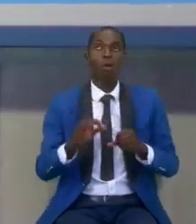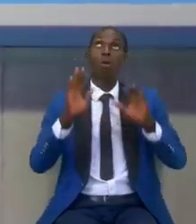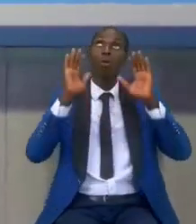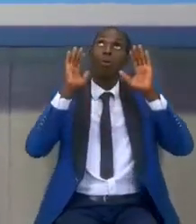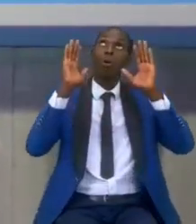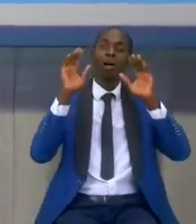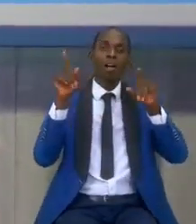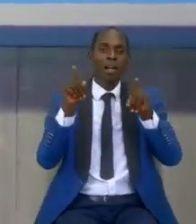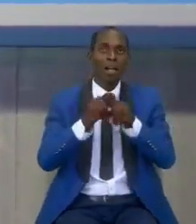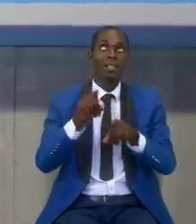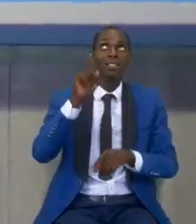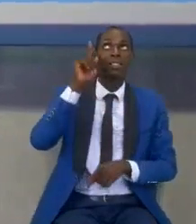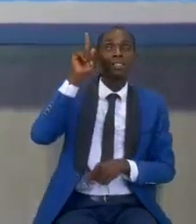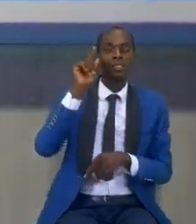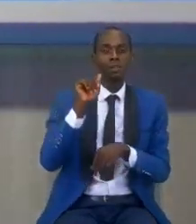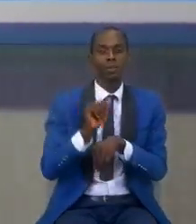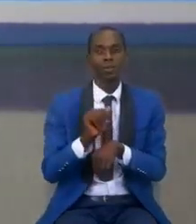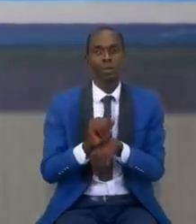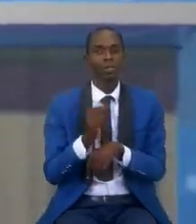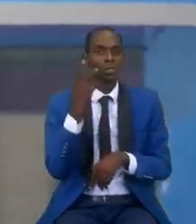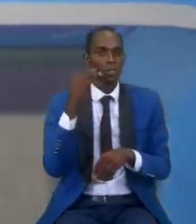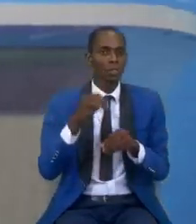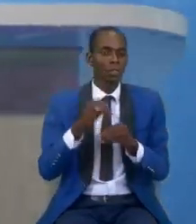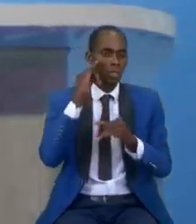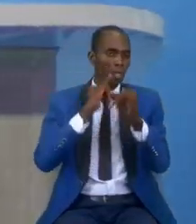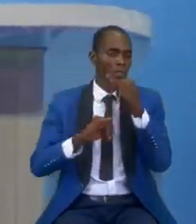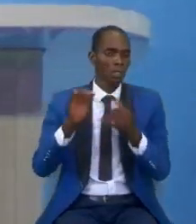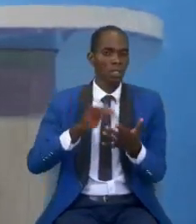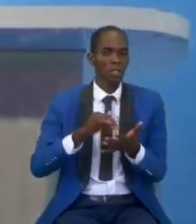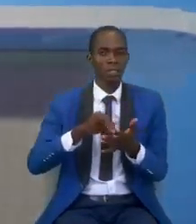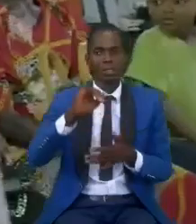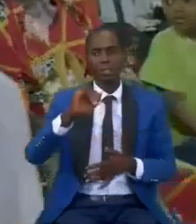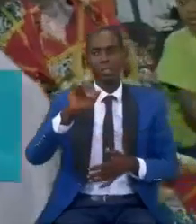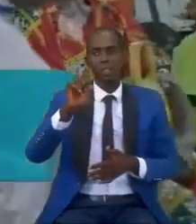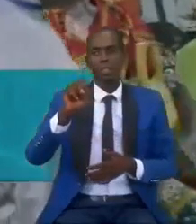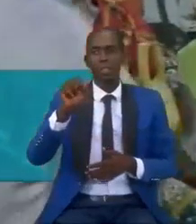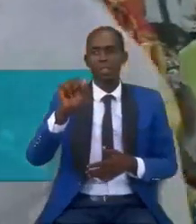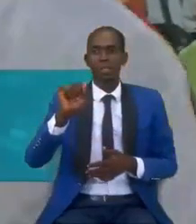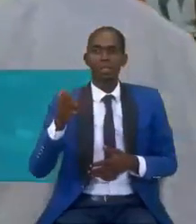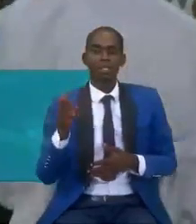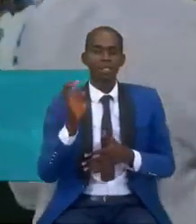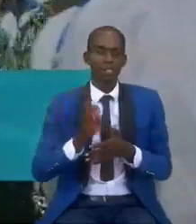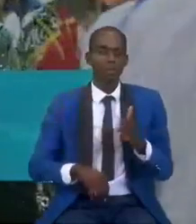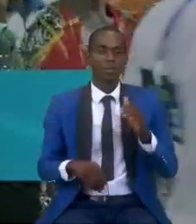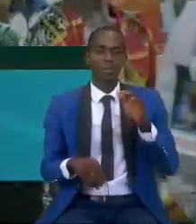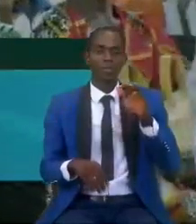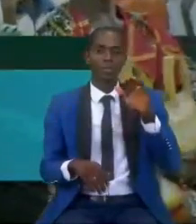chapter 53, and I'm looking at verse 4. In Isaiah